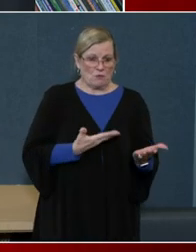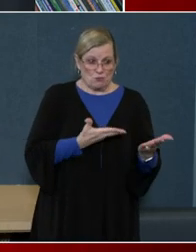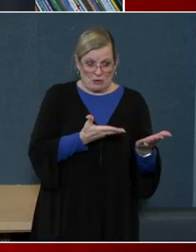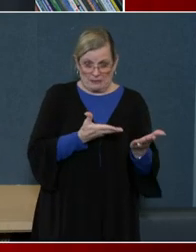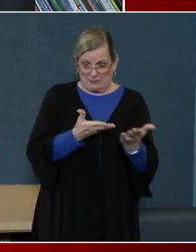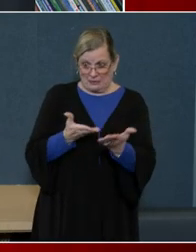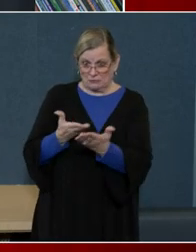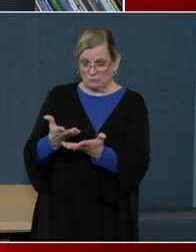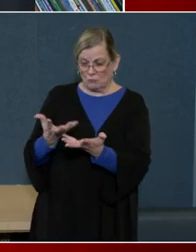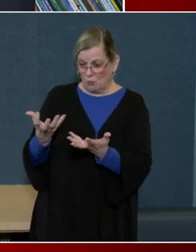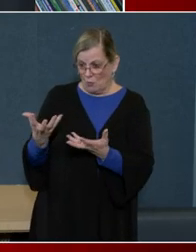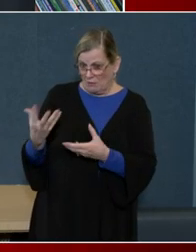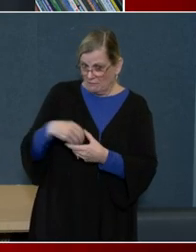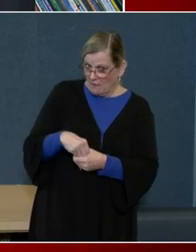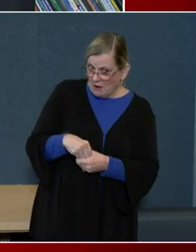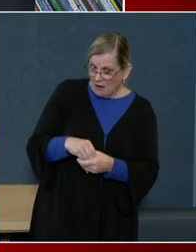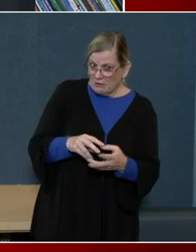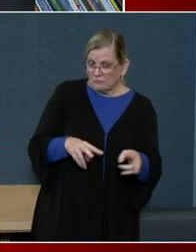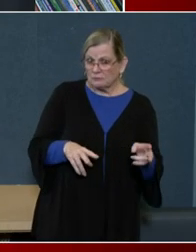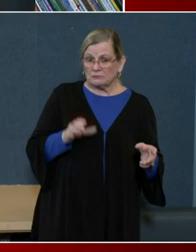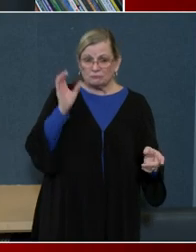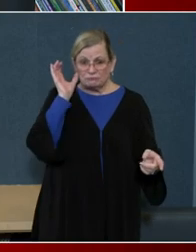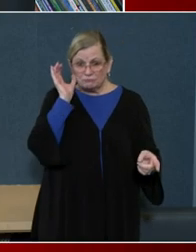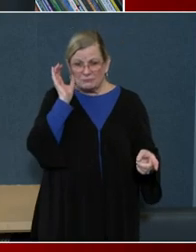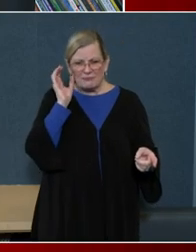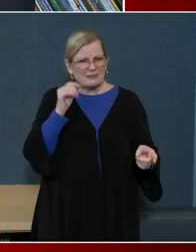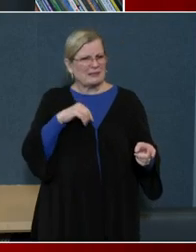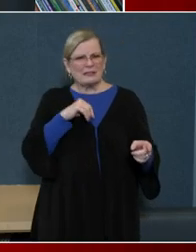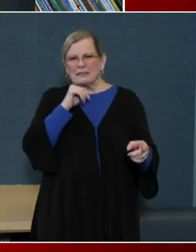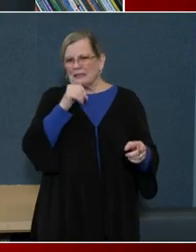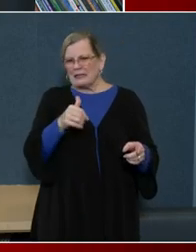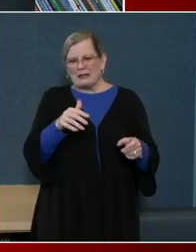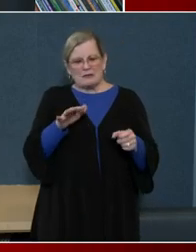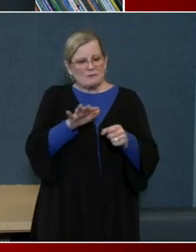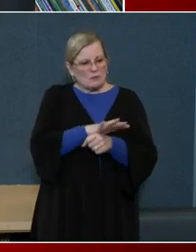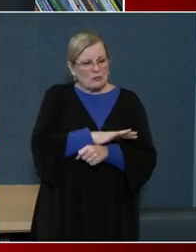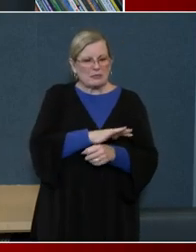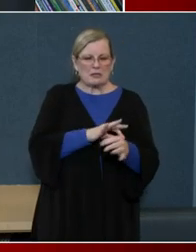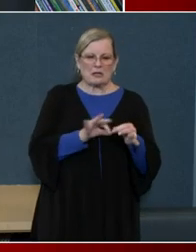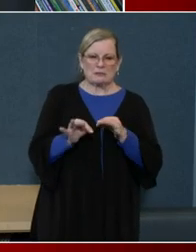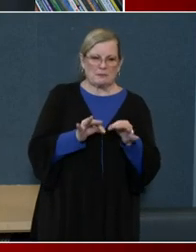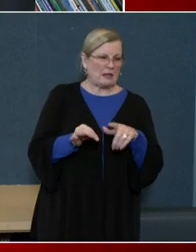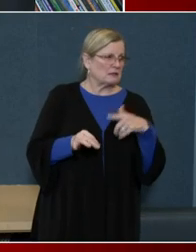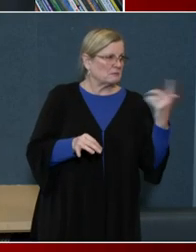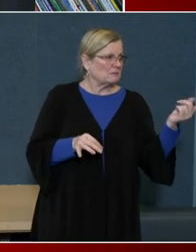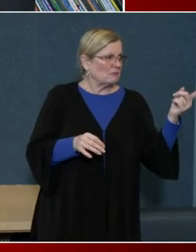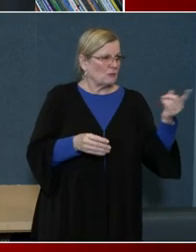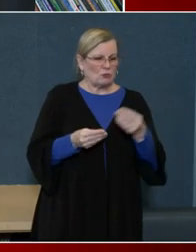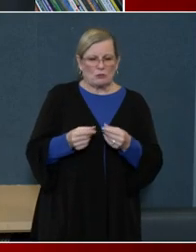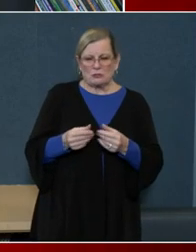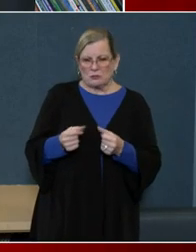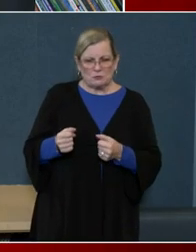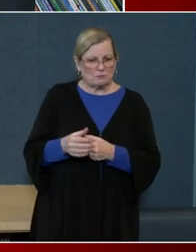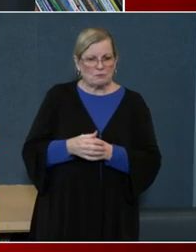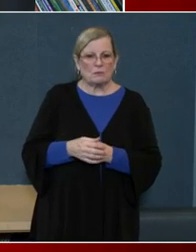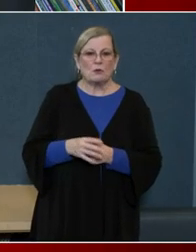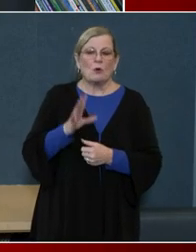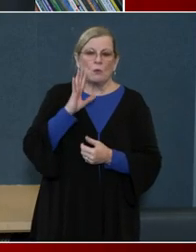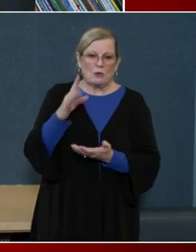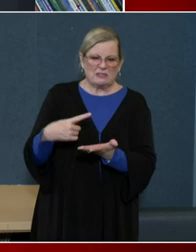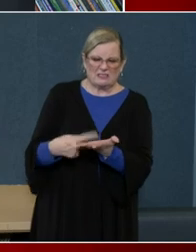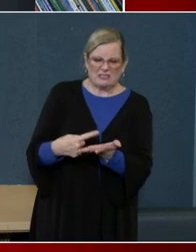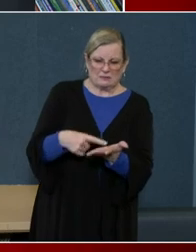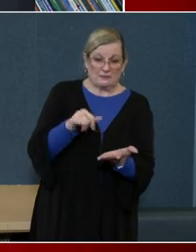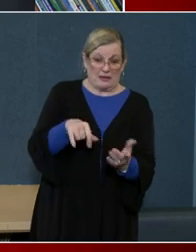did not fully describe the resolution that we will be marking up tomorrow. It does speak to the need for a